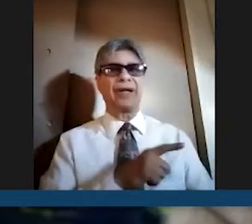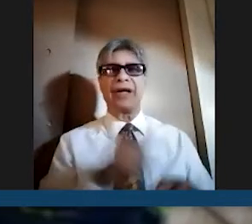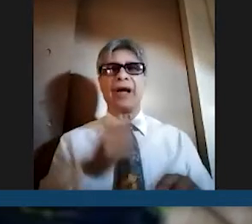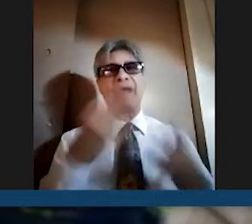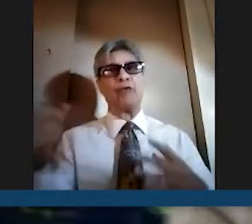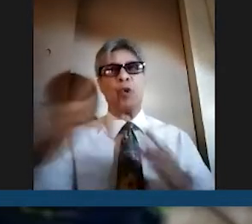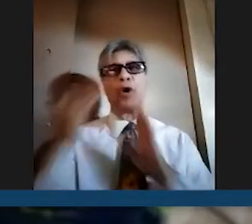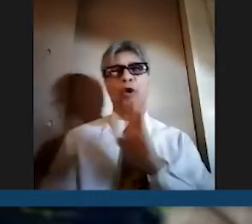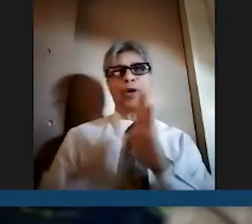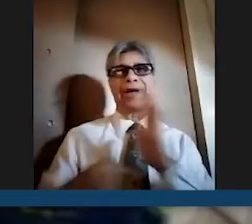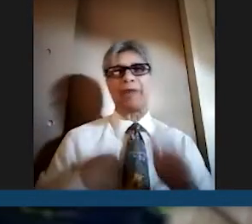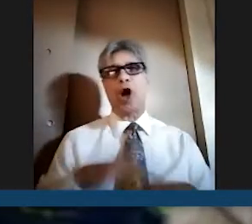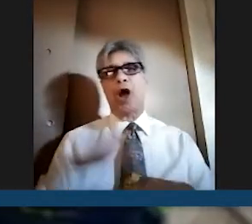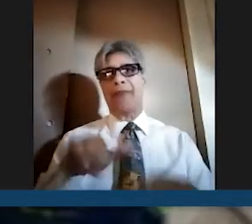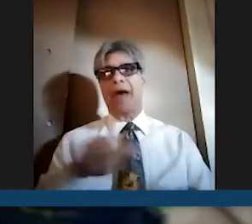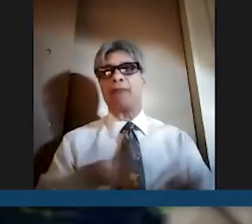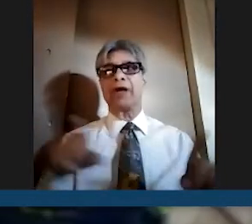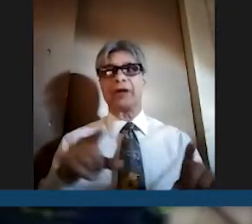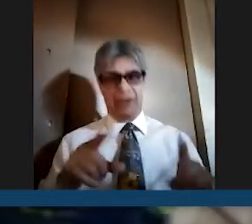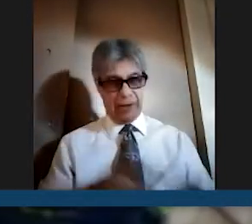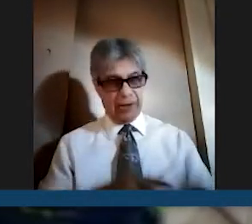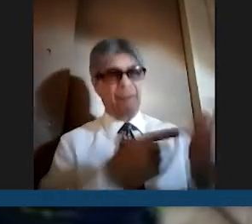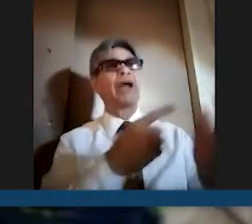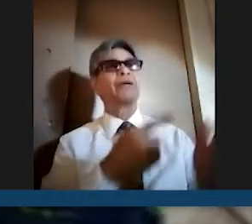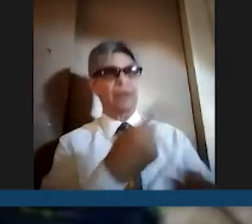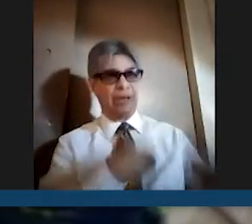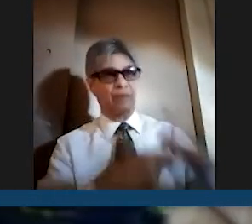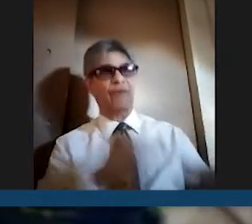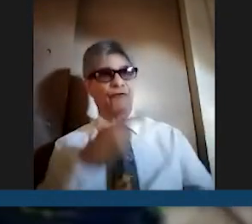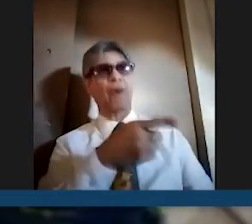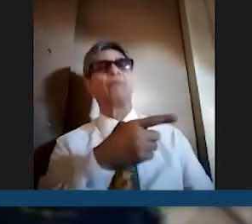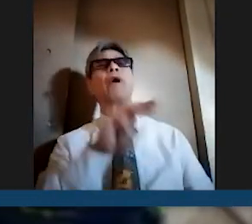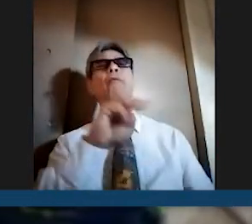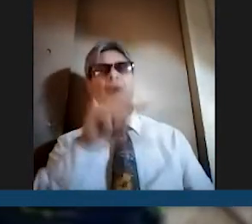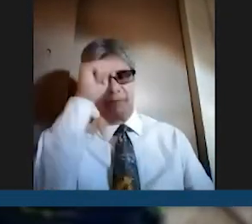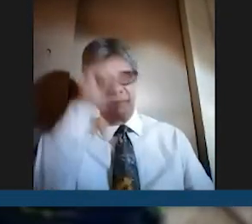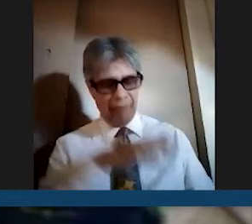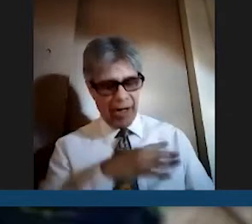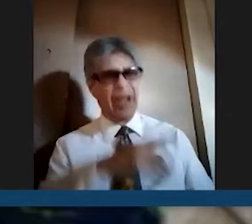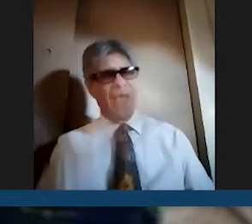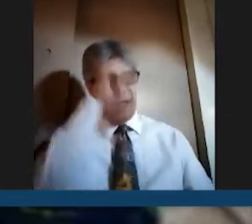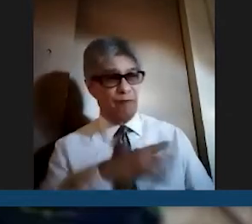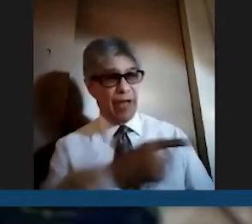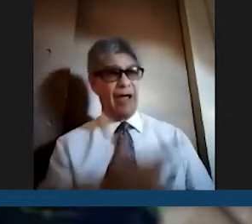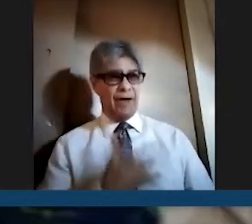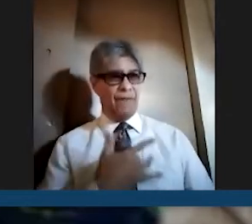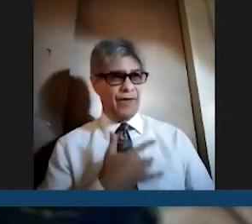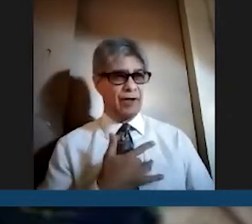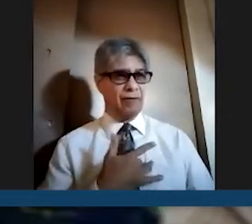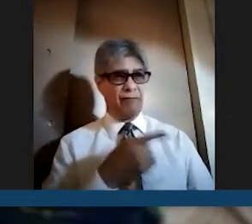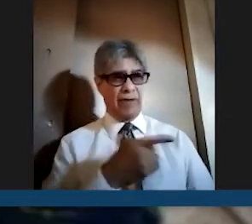it does come from the Hmong men who feel a little threatened that, you know, Hmong women are getting, you know, some of the recognition that